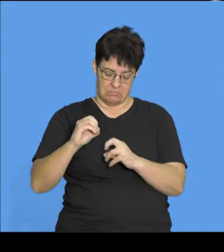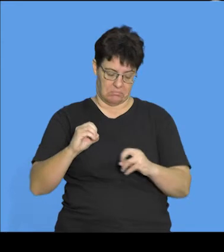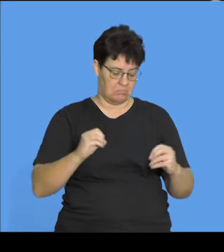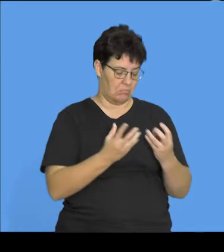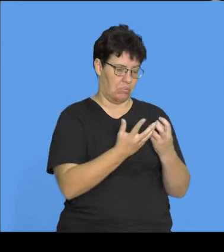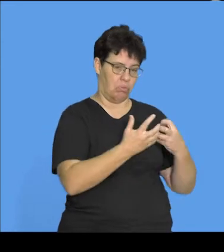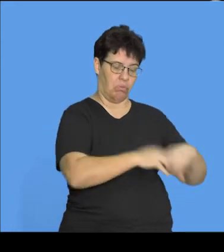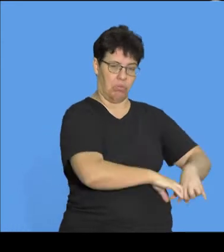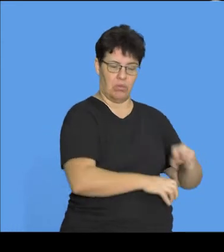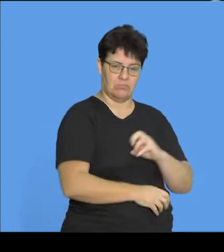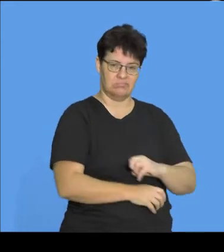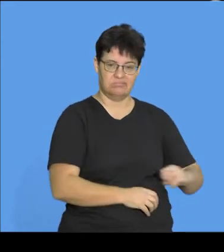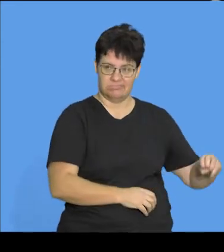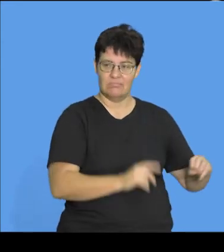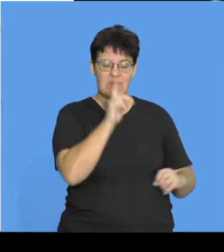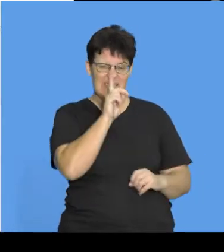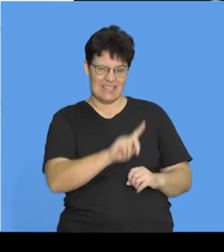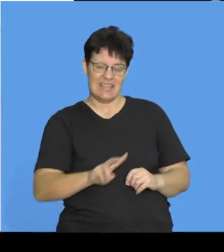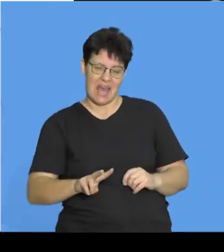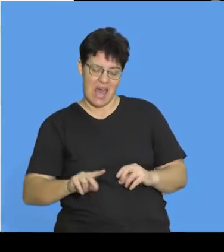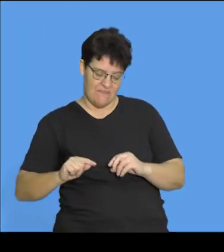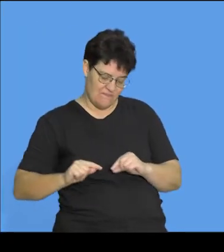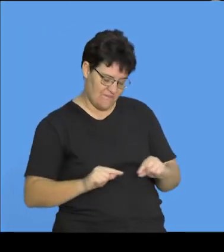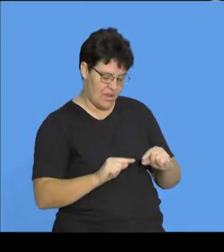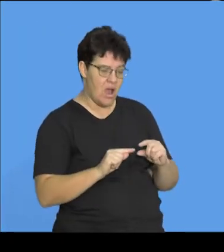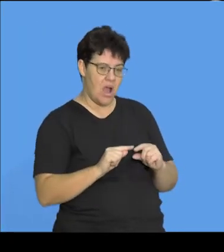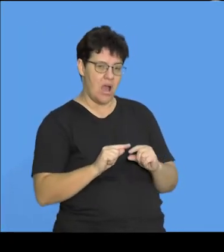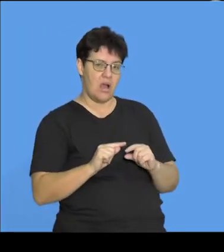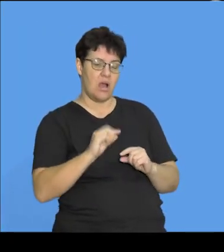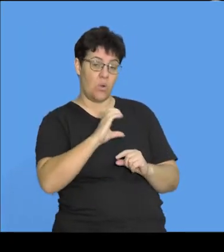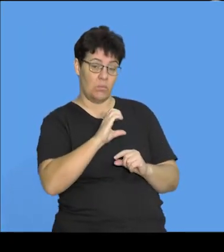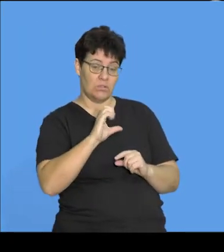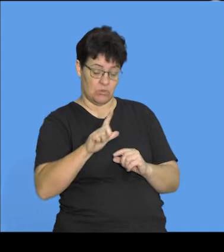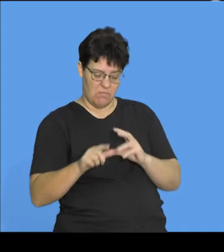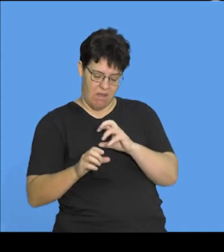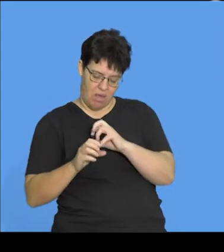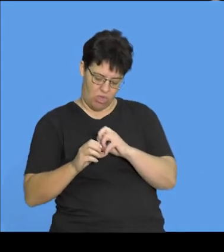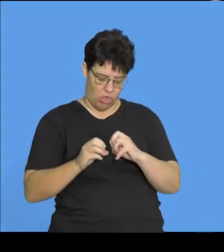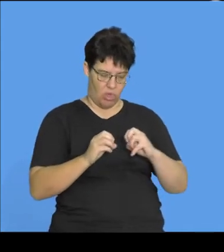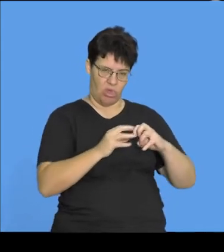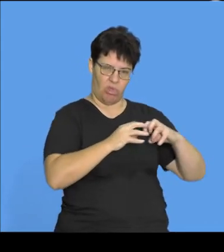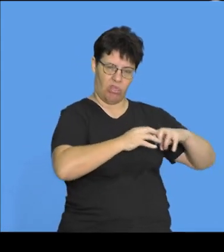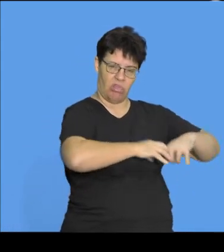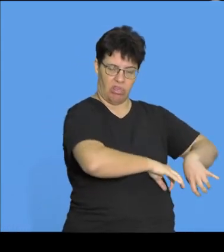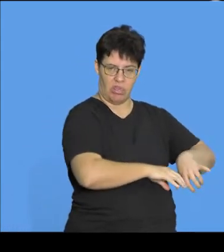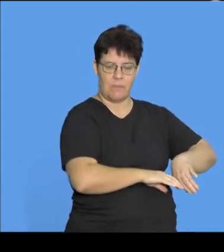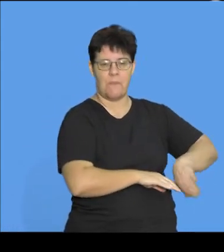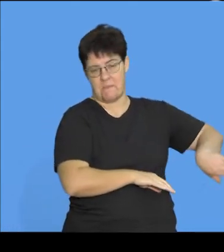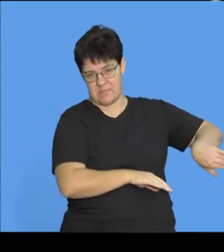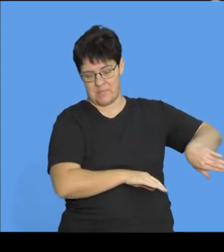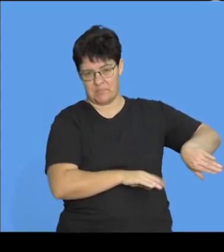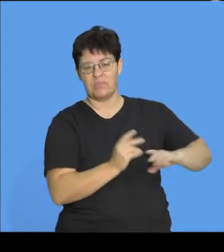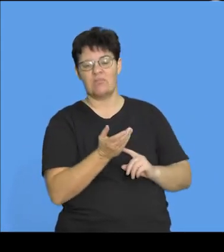image, we can see that there's degeneration of the corpus luteum, and that degenerated follicle is an indication